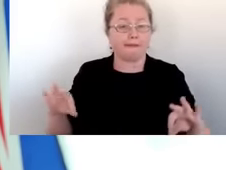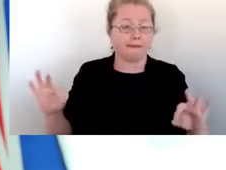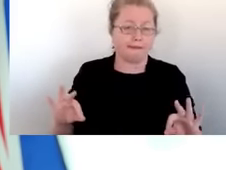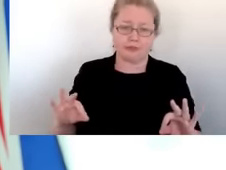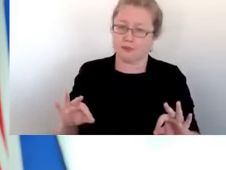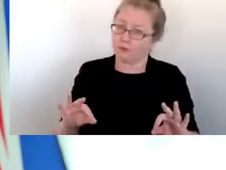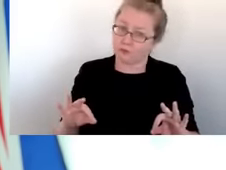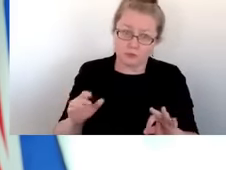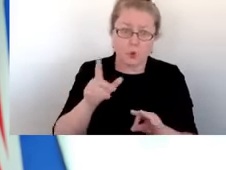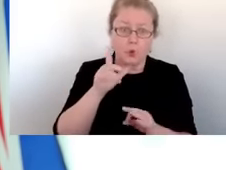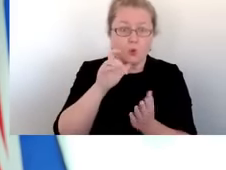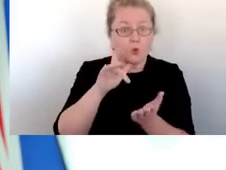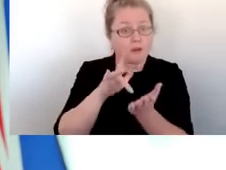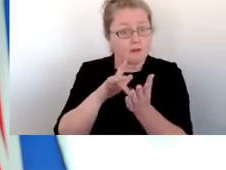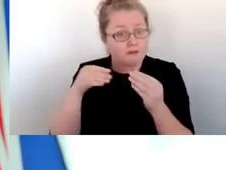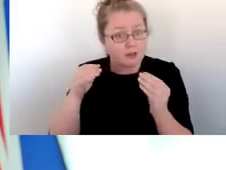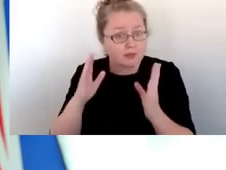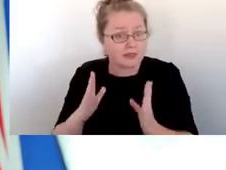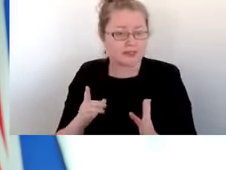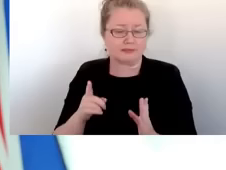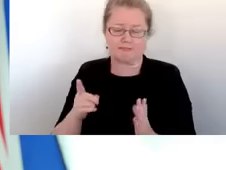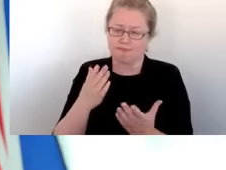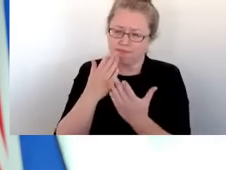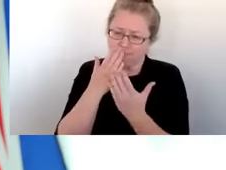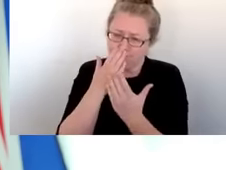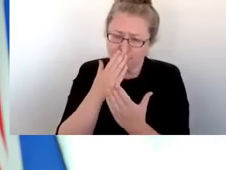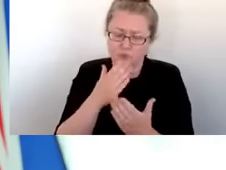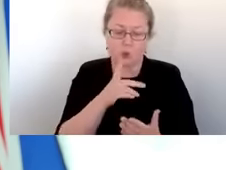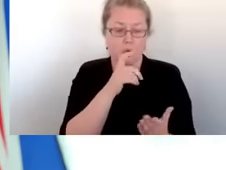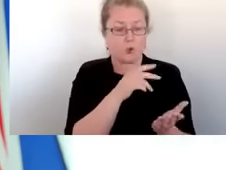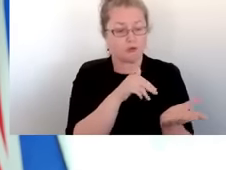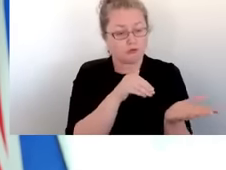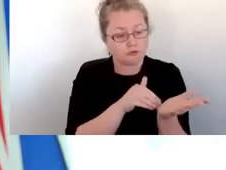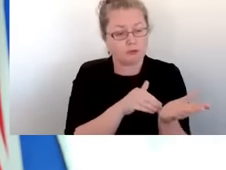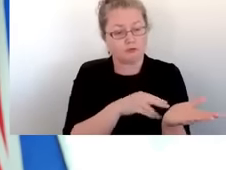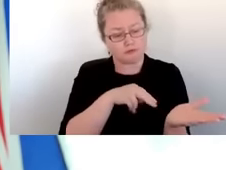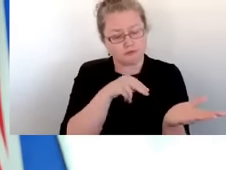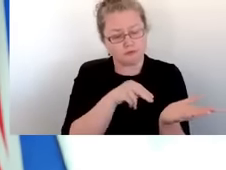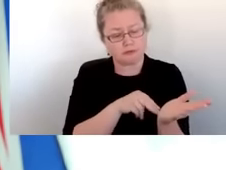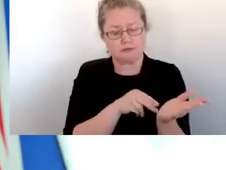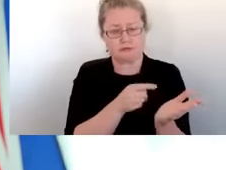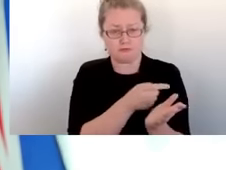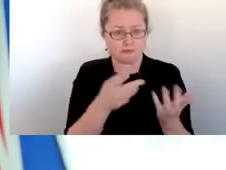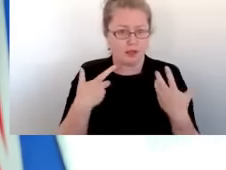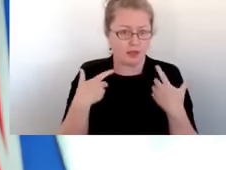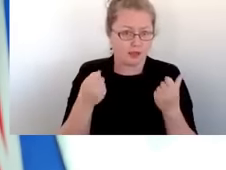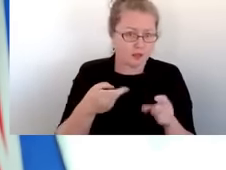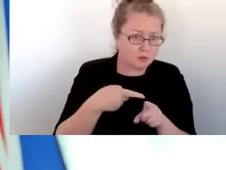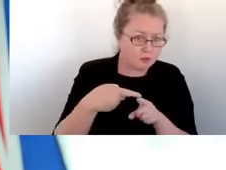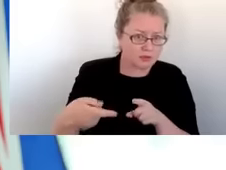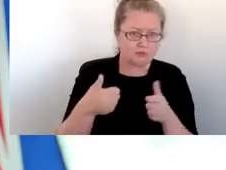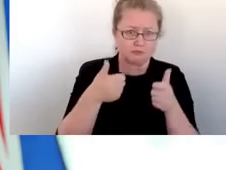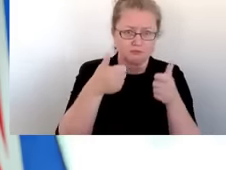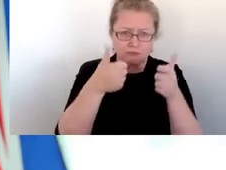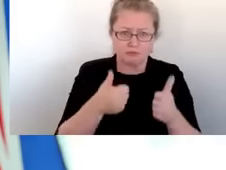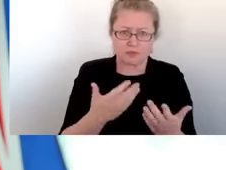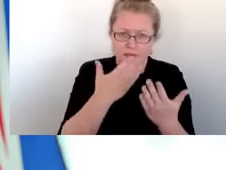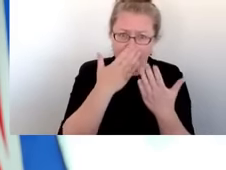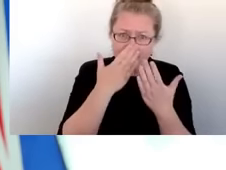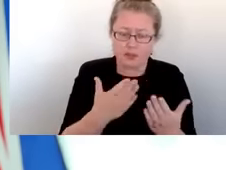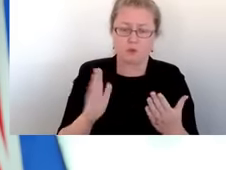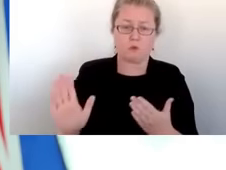pharmacy sector, and thank you to pharmacists, by our doctors, by our nurses, by other health professionals who are taking part in